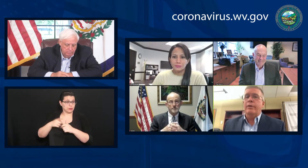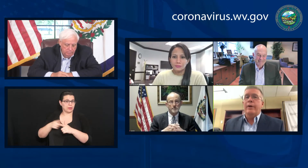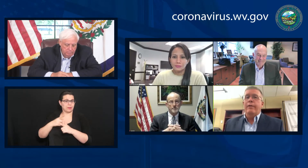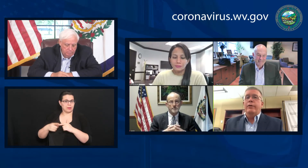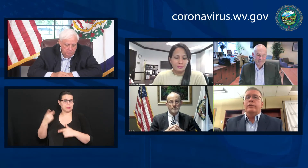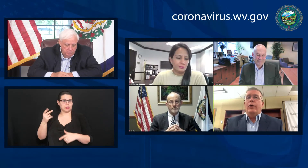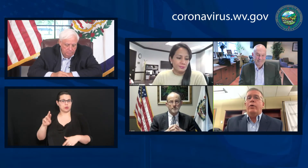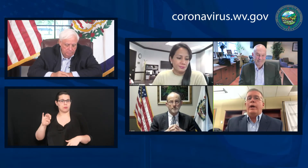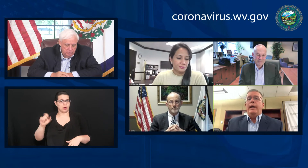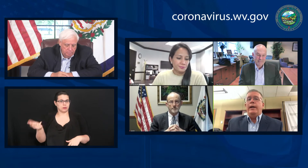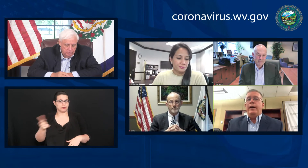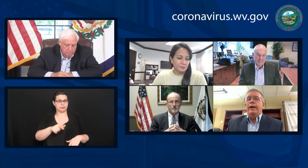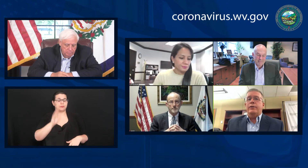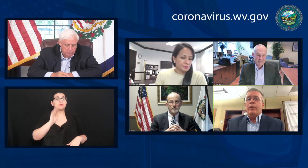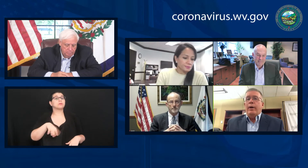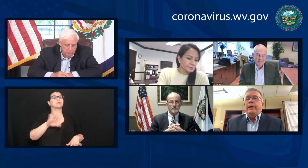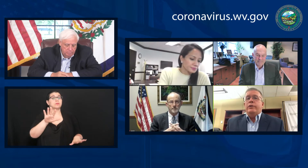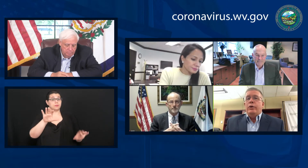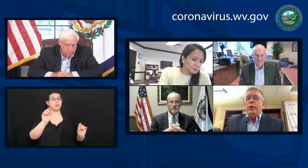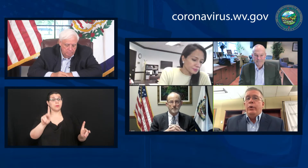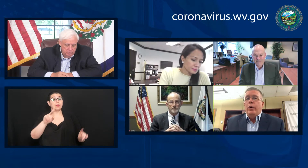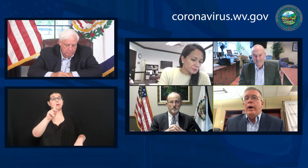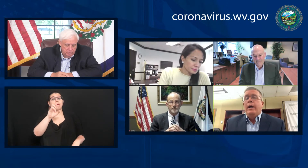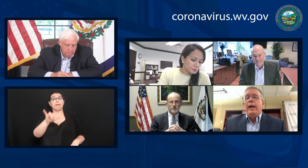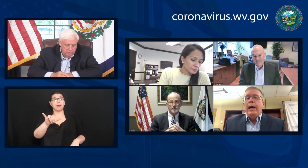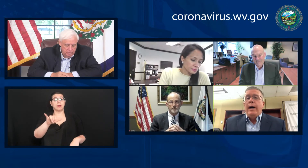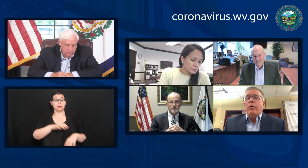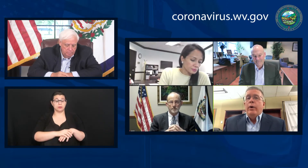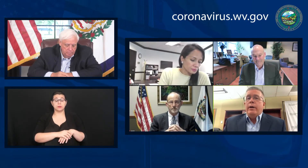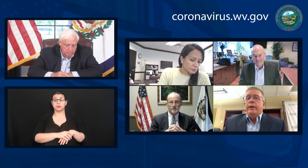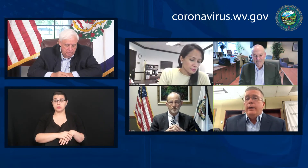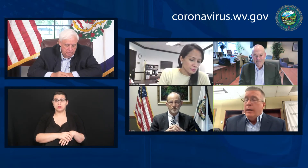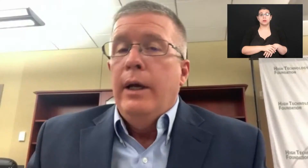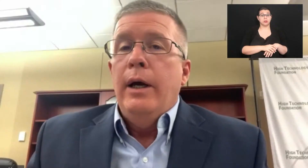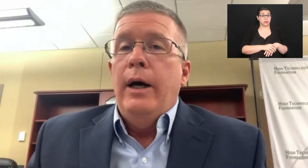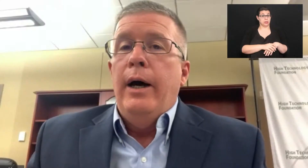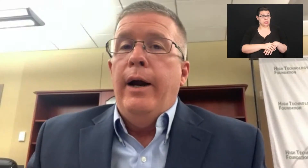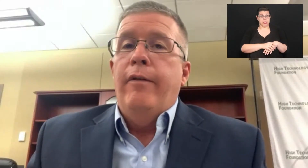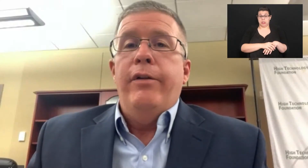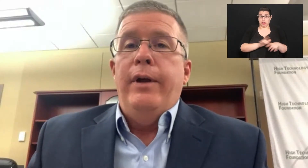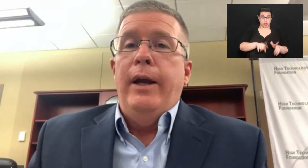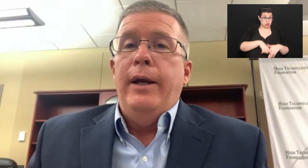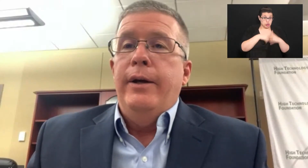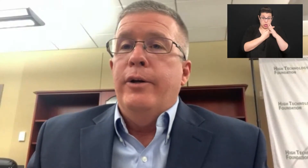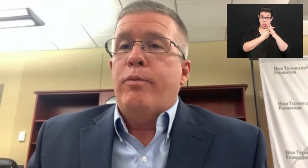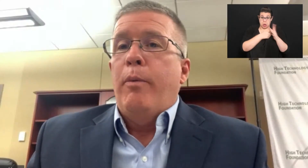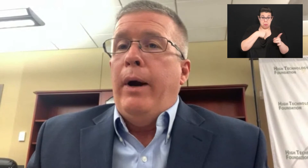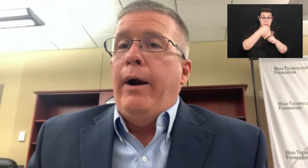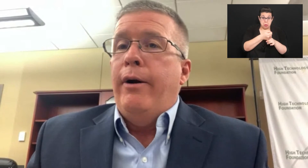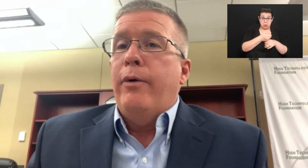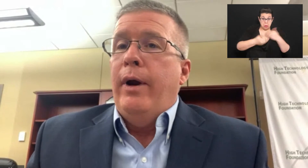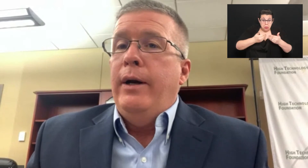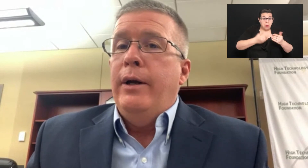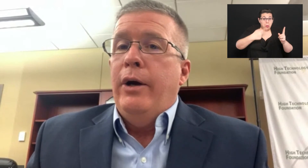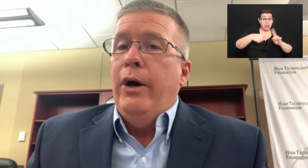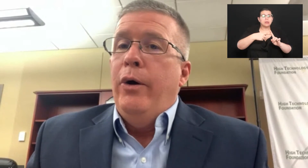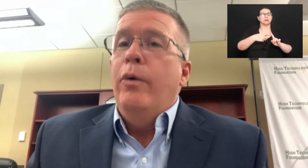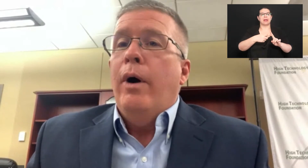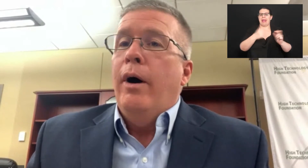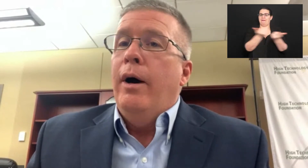Yes, sir, Governor. So, Kenny, as it relates to how quickly, everything is prepared and ready